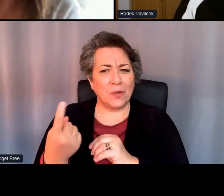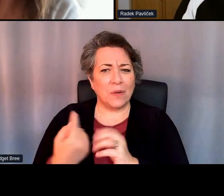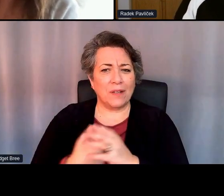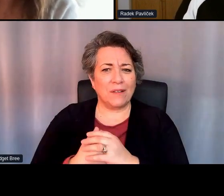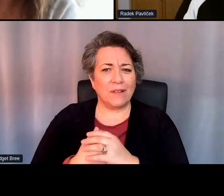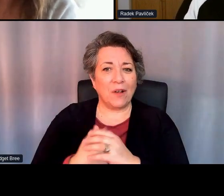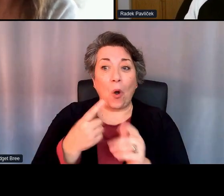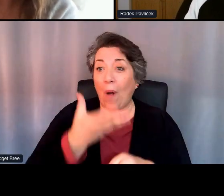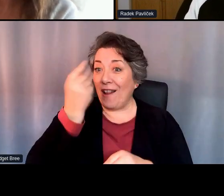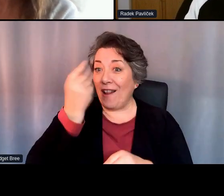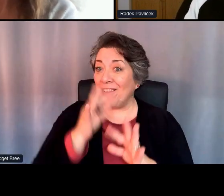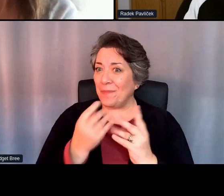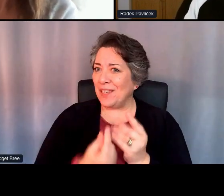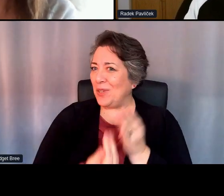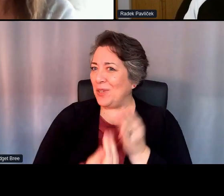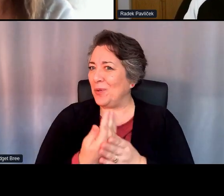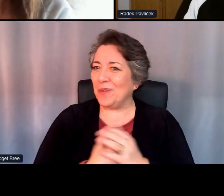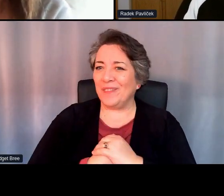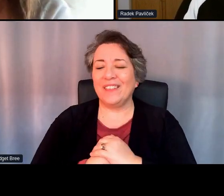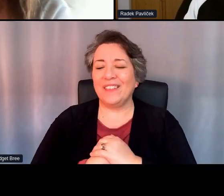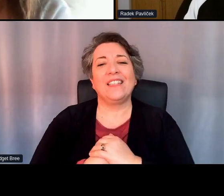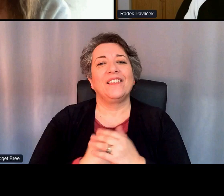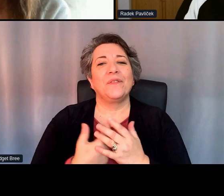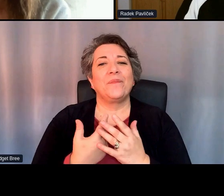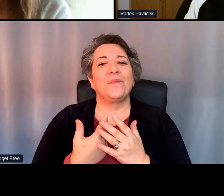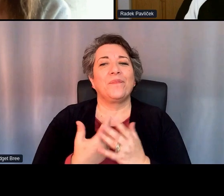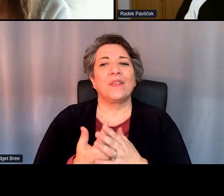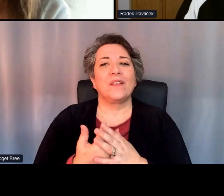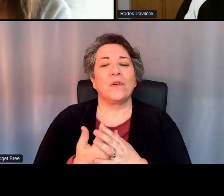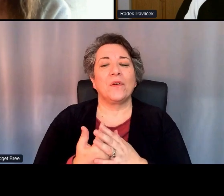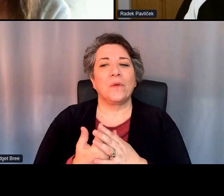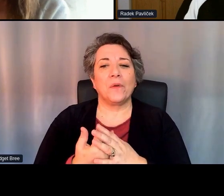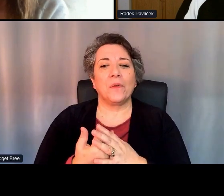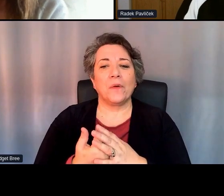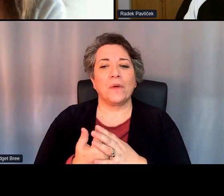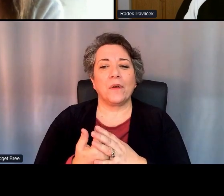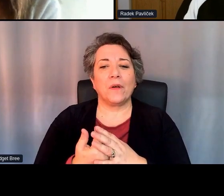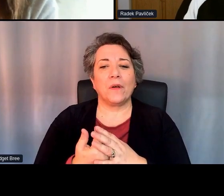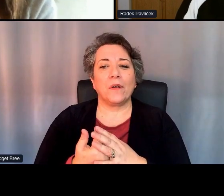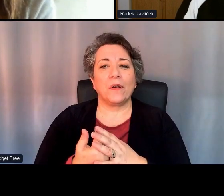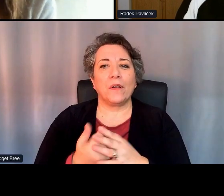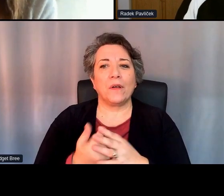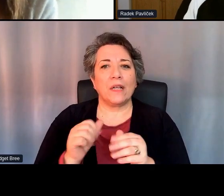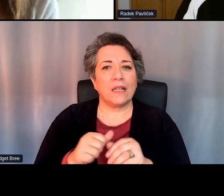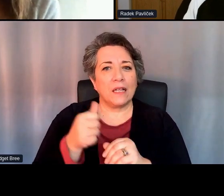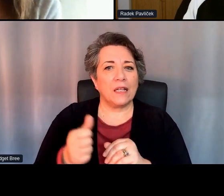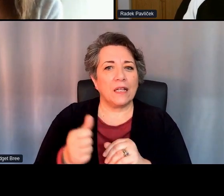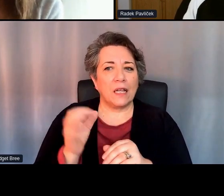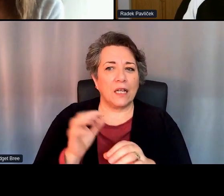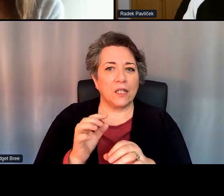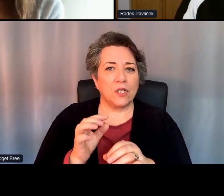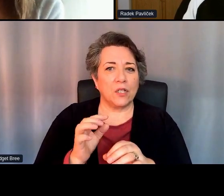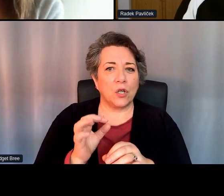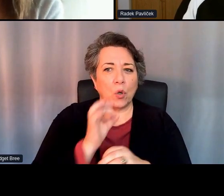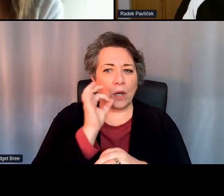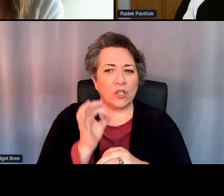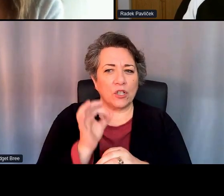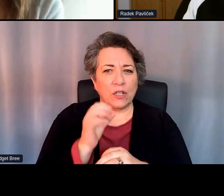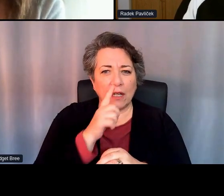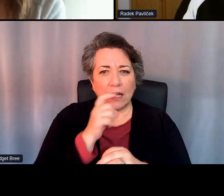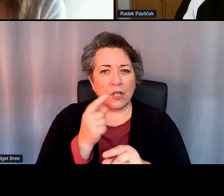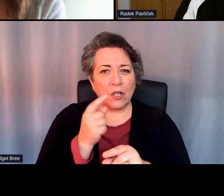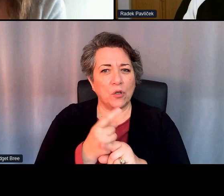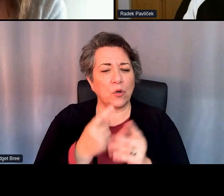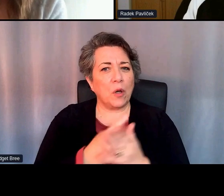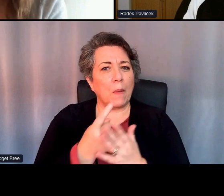drop-in session, then yeah. So and next question is, can you speak any more about what is required